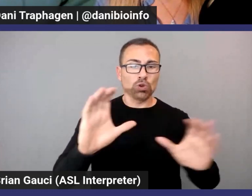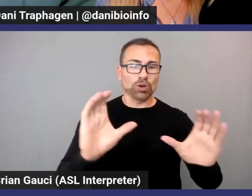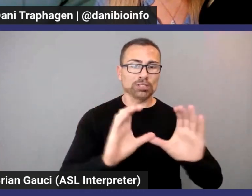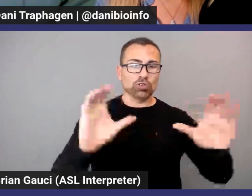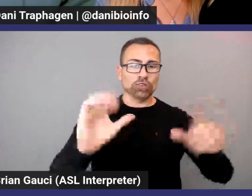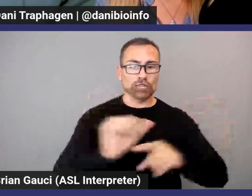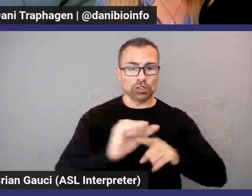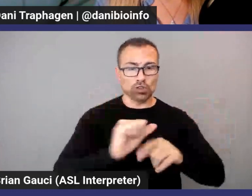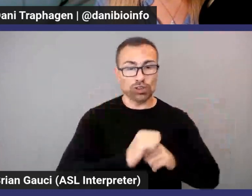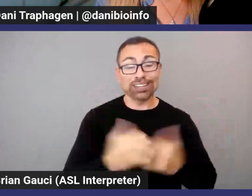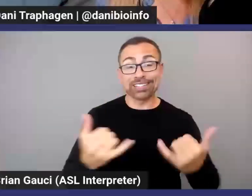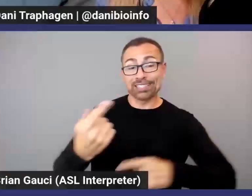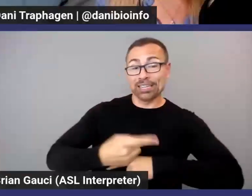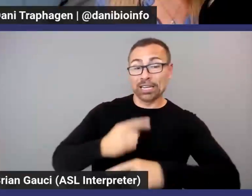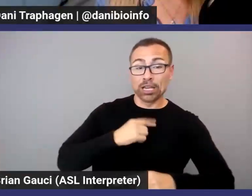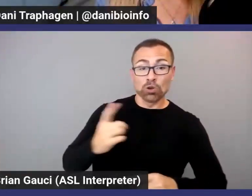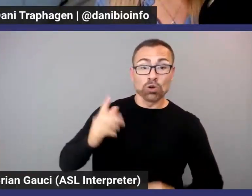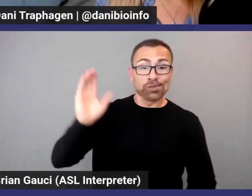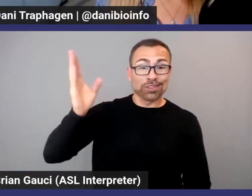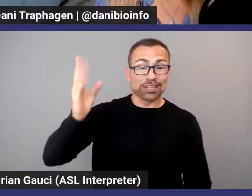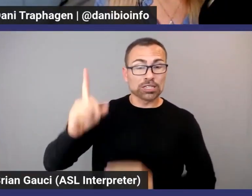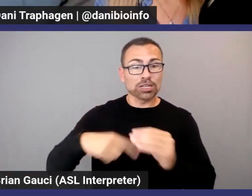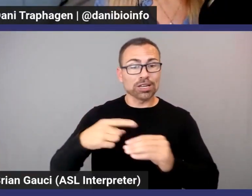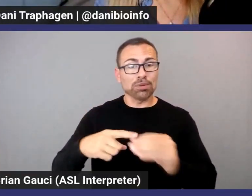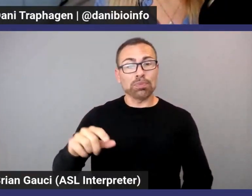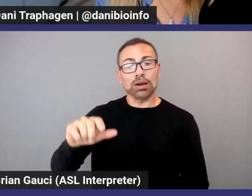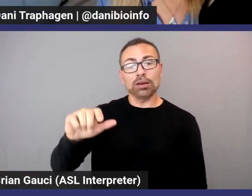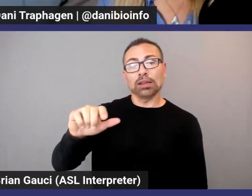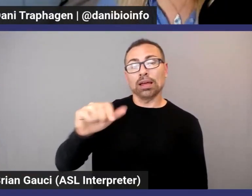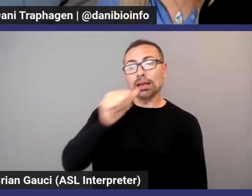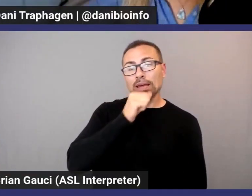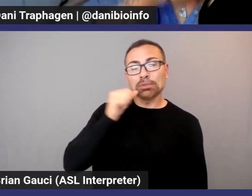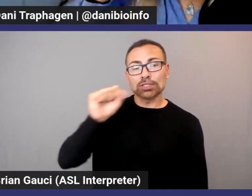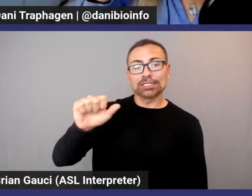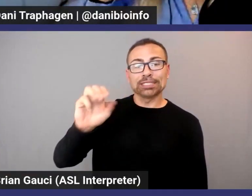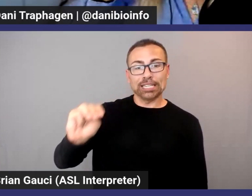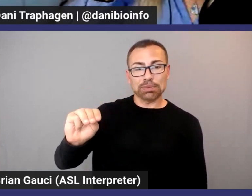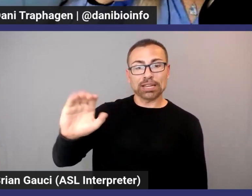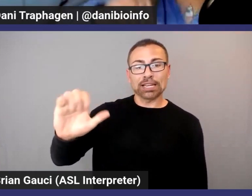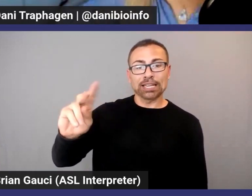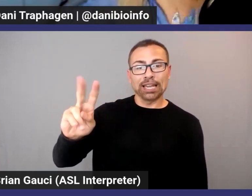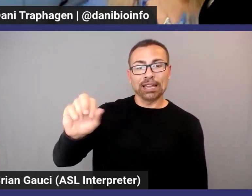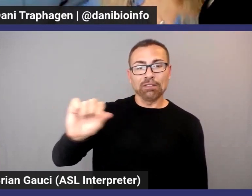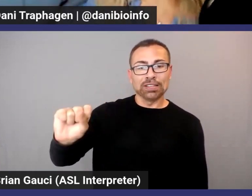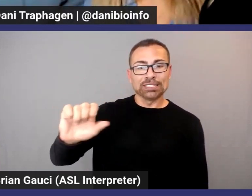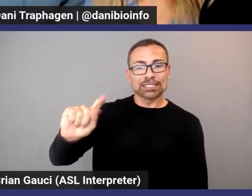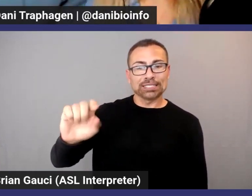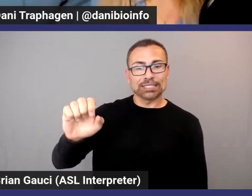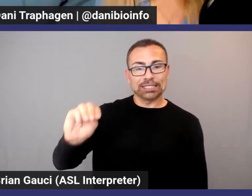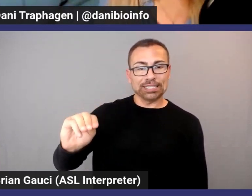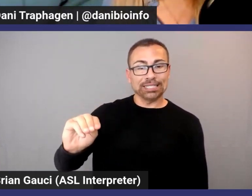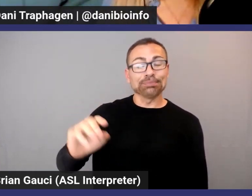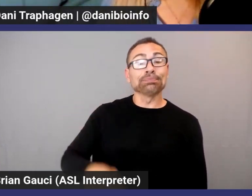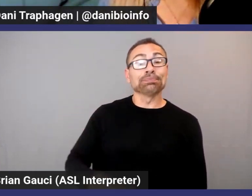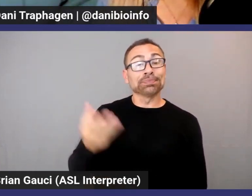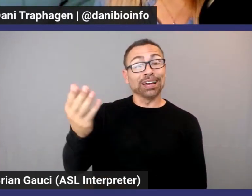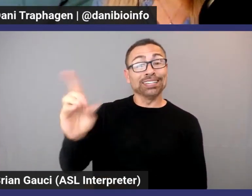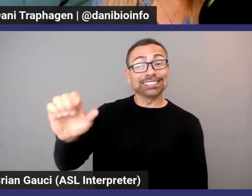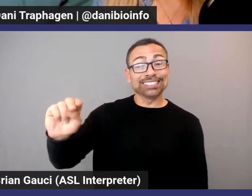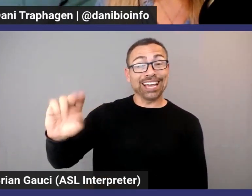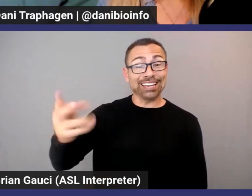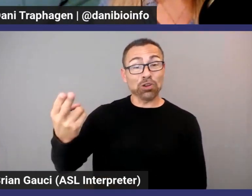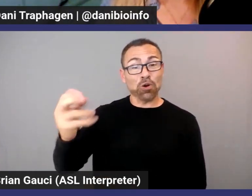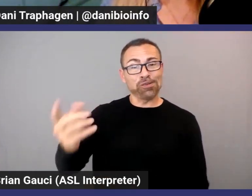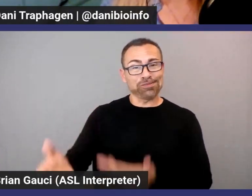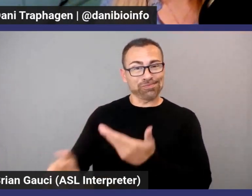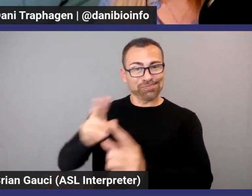the Amazon SageMaker Canvas team, but I have my good friend Danny, who is going to be co-hosting with us. Danny, what's going on? Hey. Yeah,